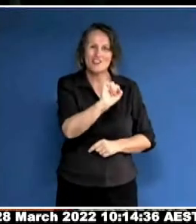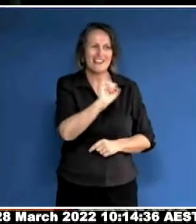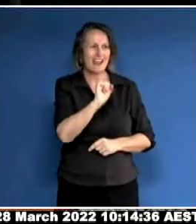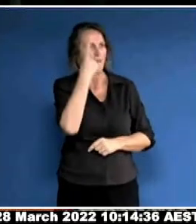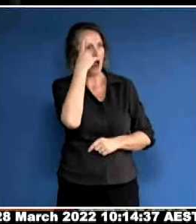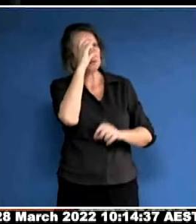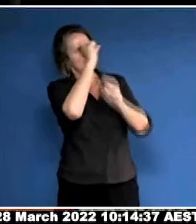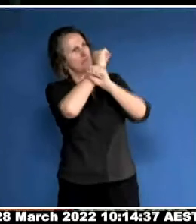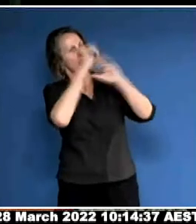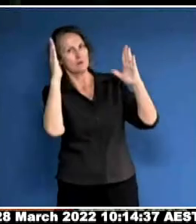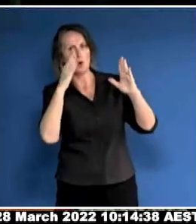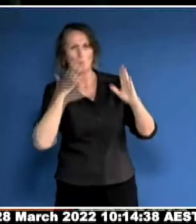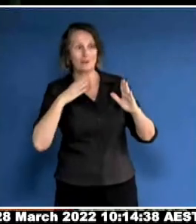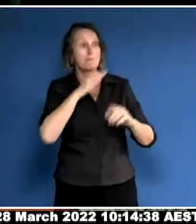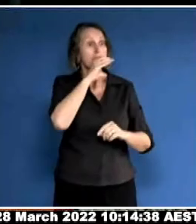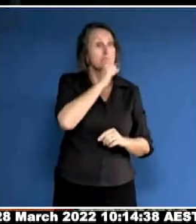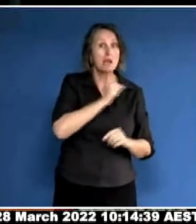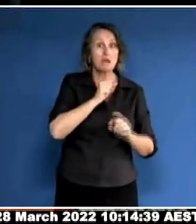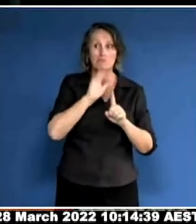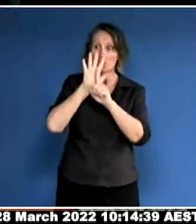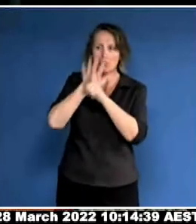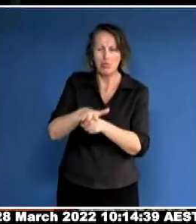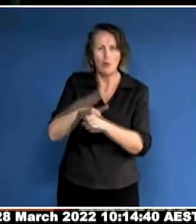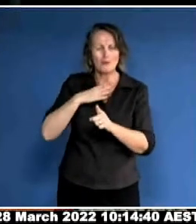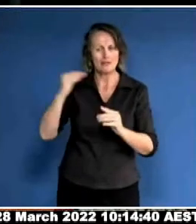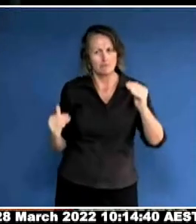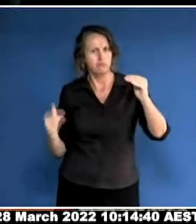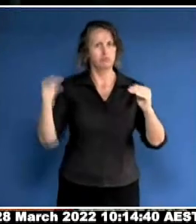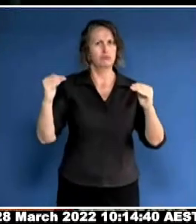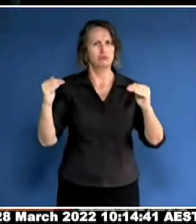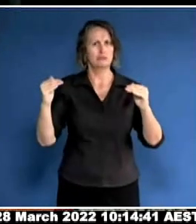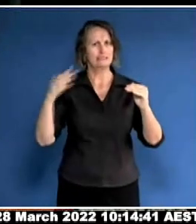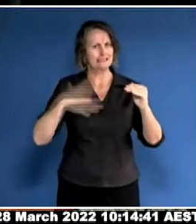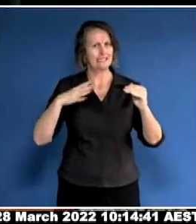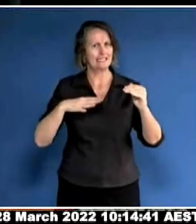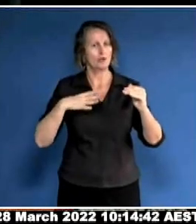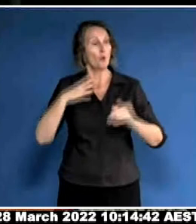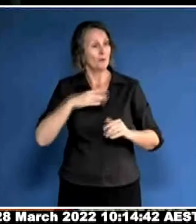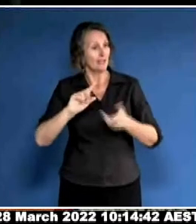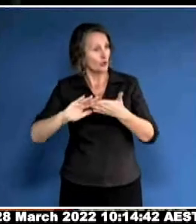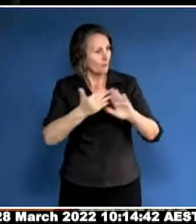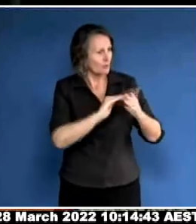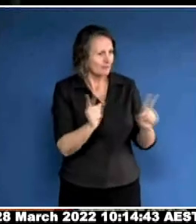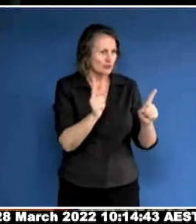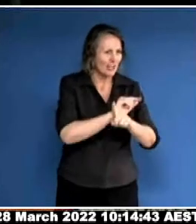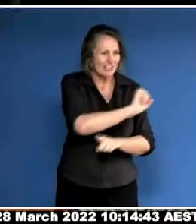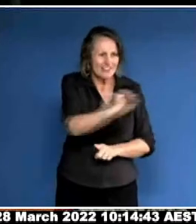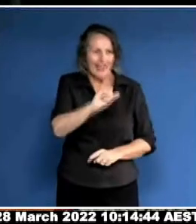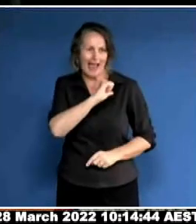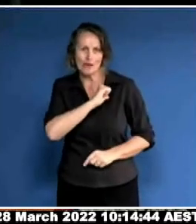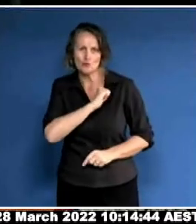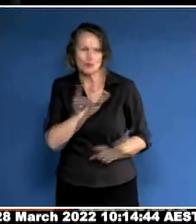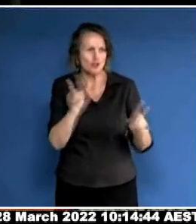inequality. A community's attitude and norms shape the context in